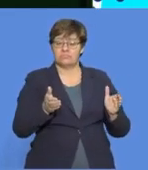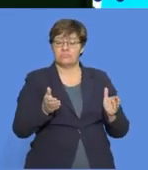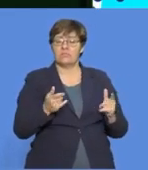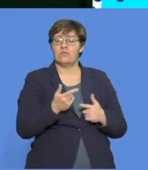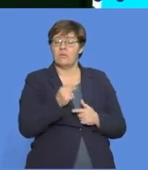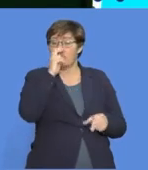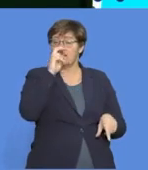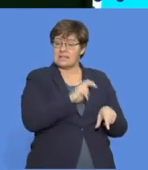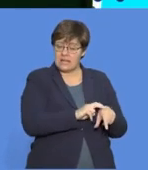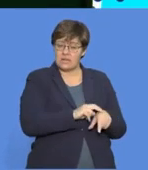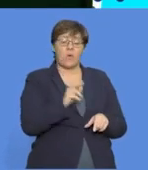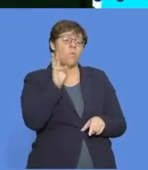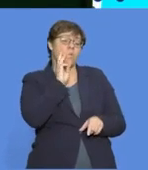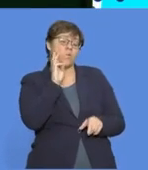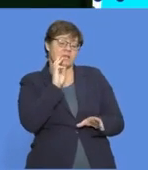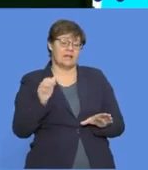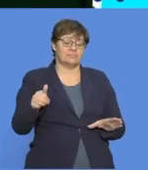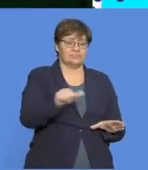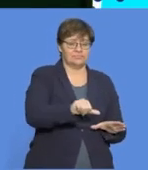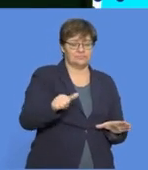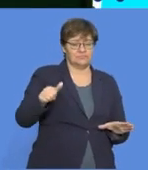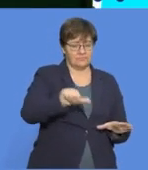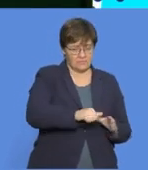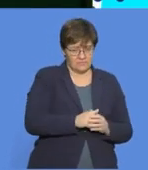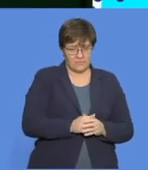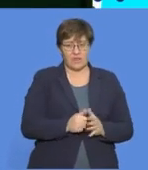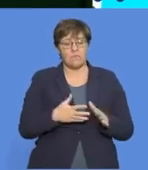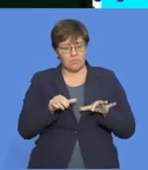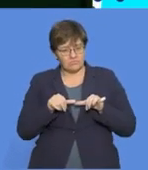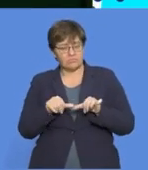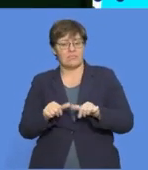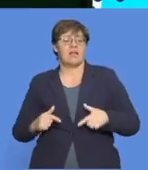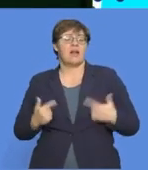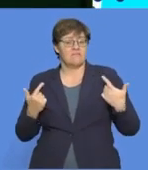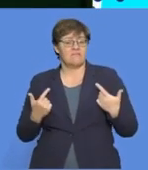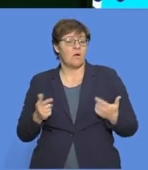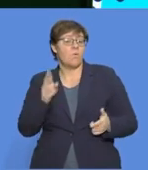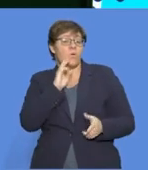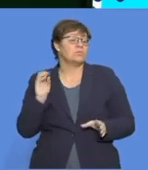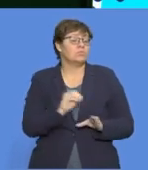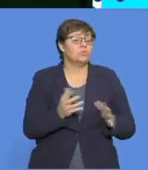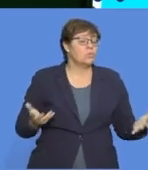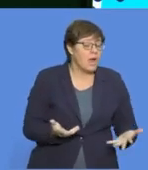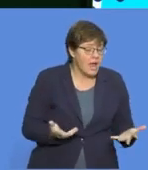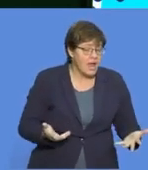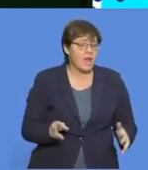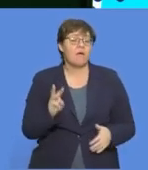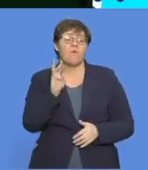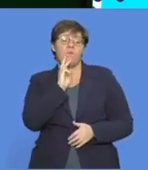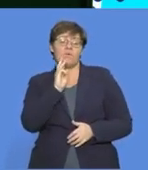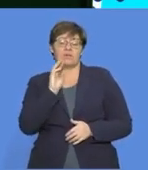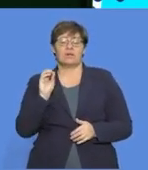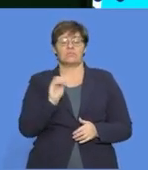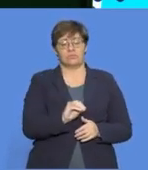to put water on the pot plant to keep it alive. And where do you put the water? You put the water on